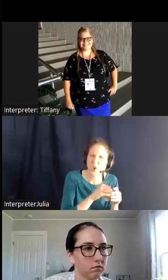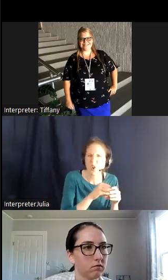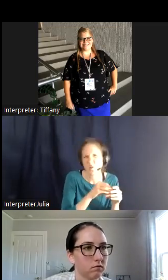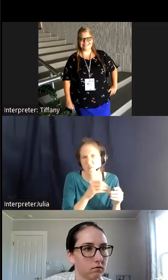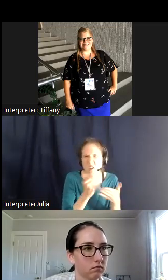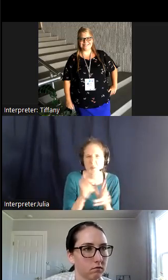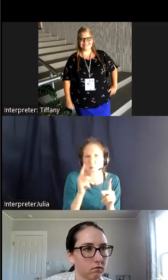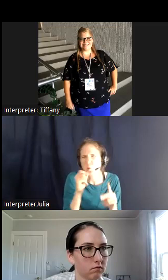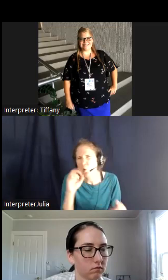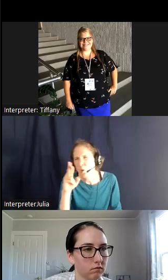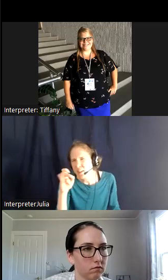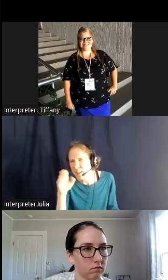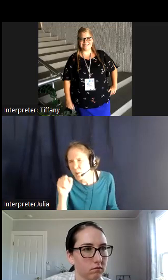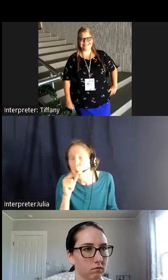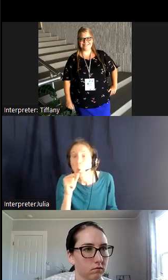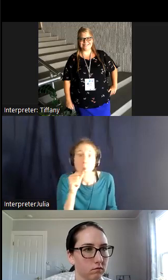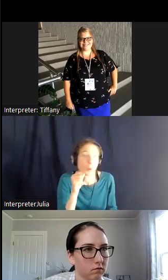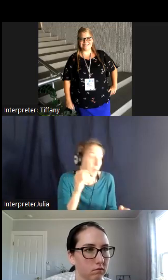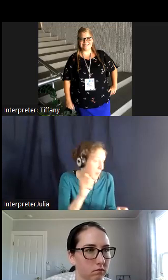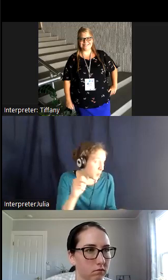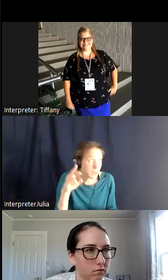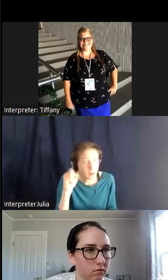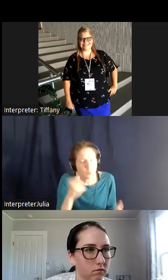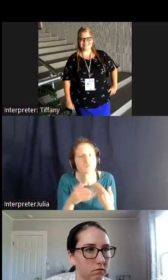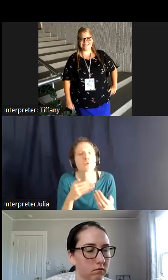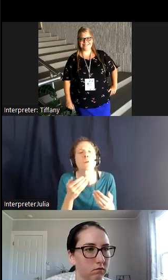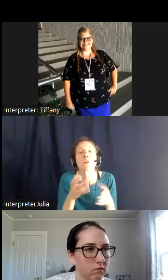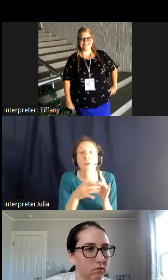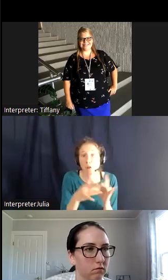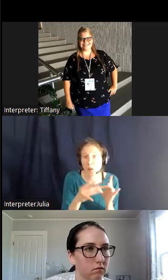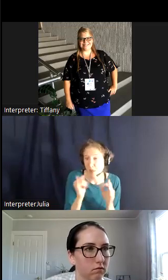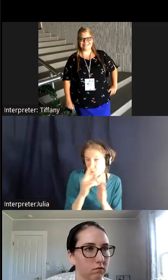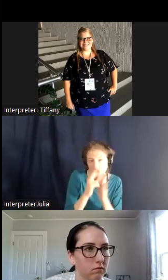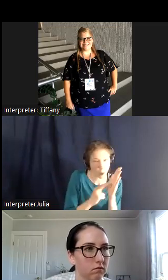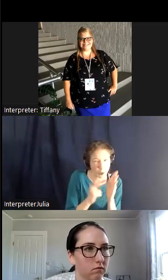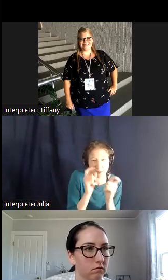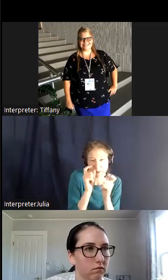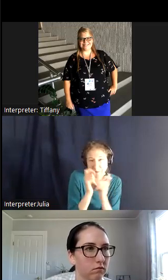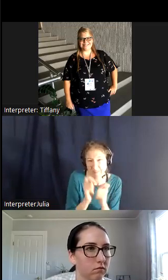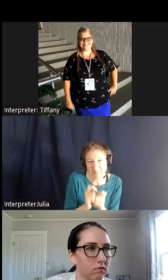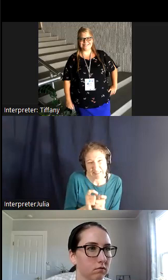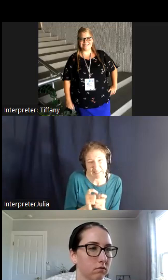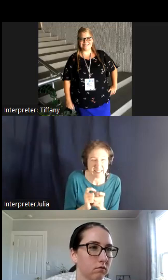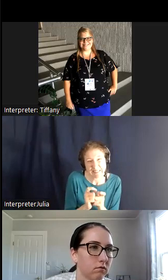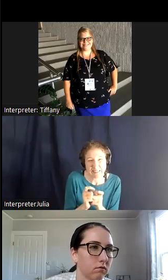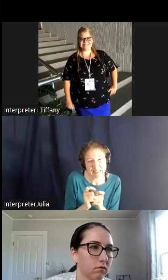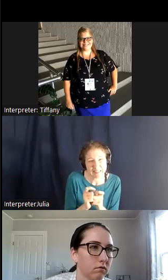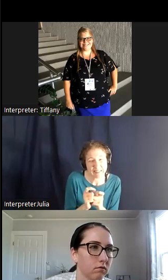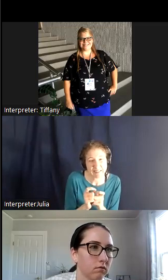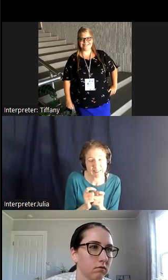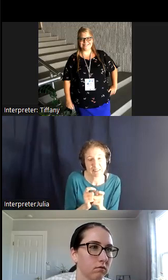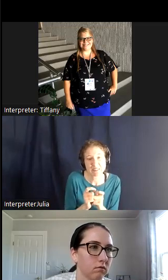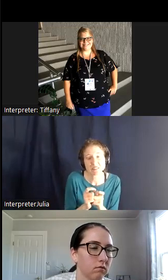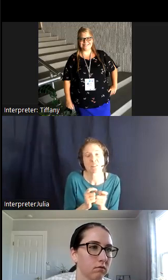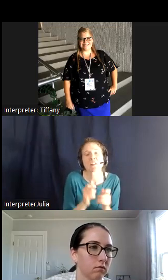of specificity and rule, and saying that the agency which is endorsed to provide